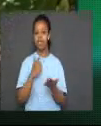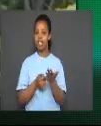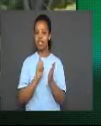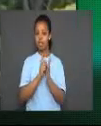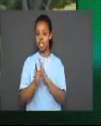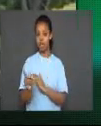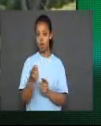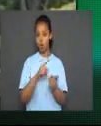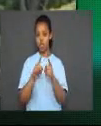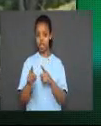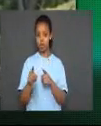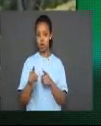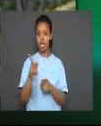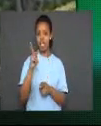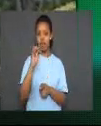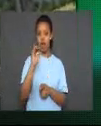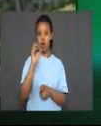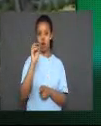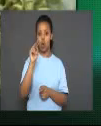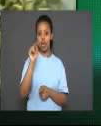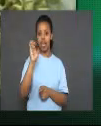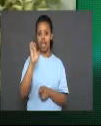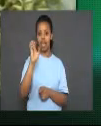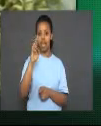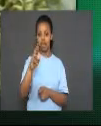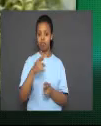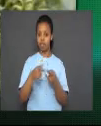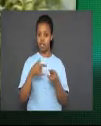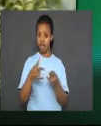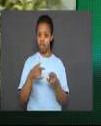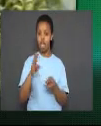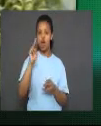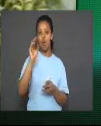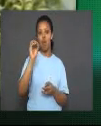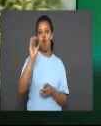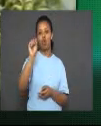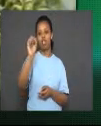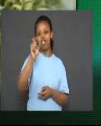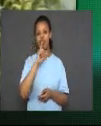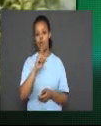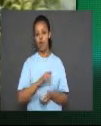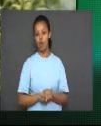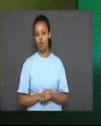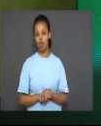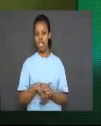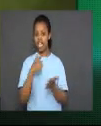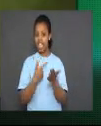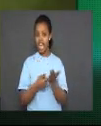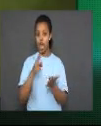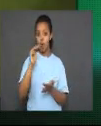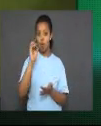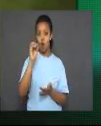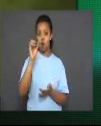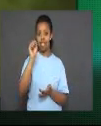example of a pioneer species would be moss. These